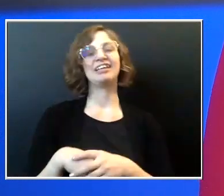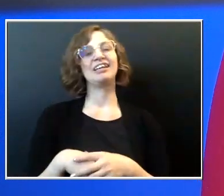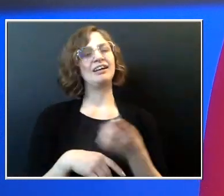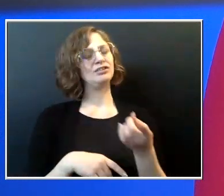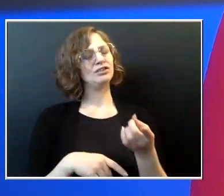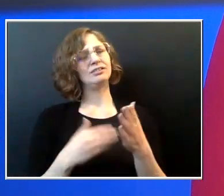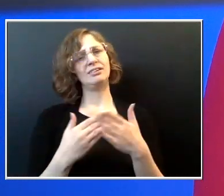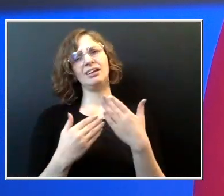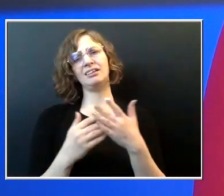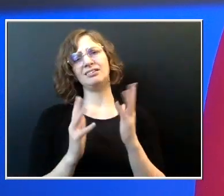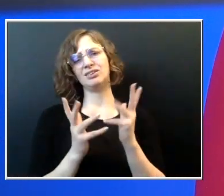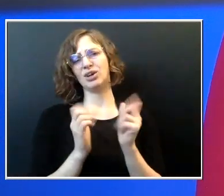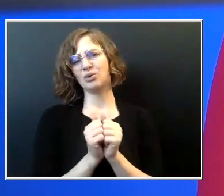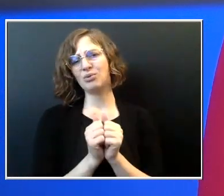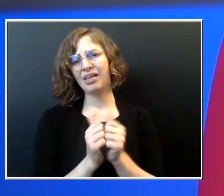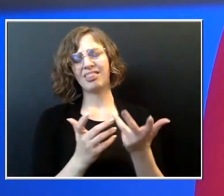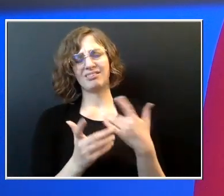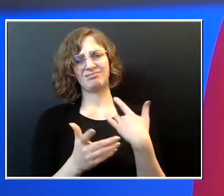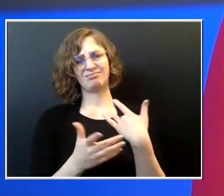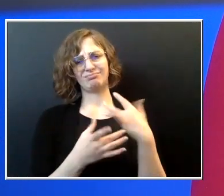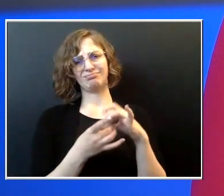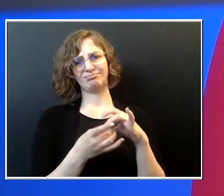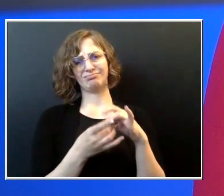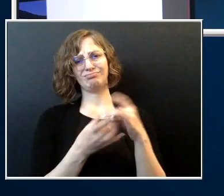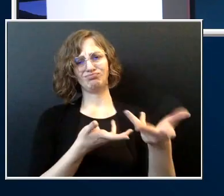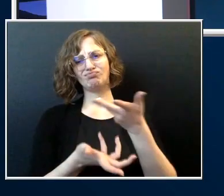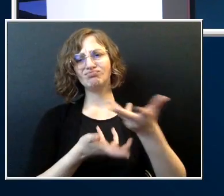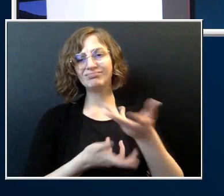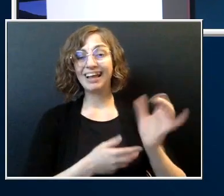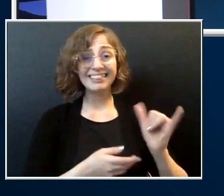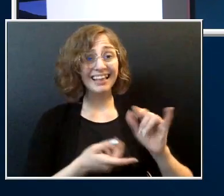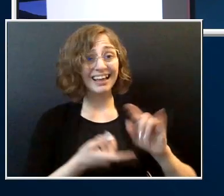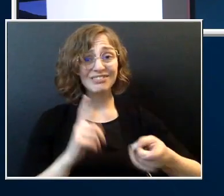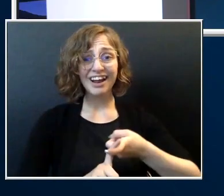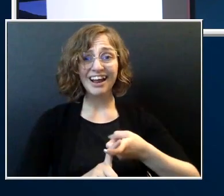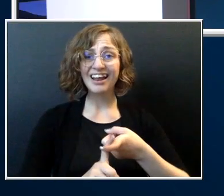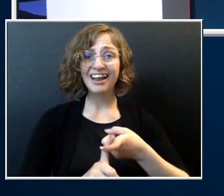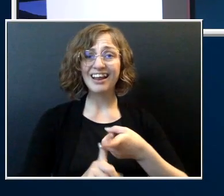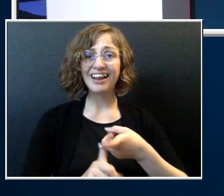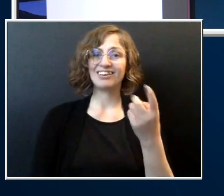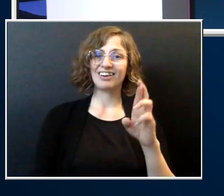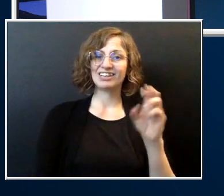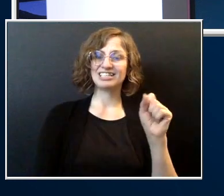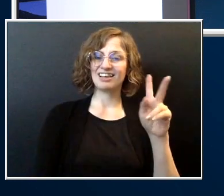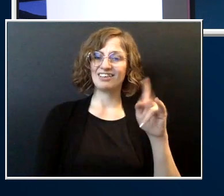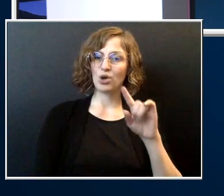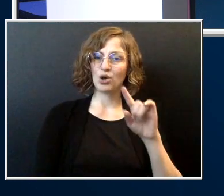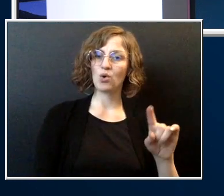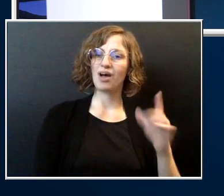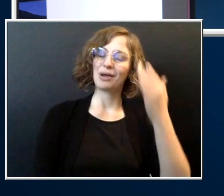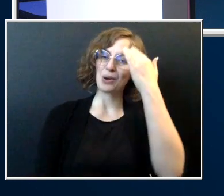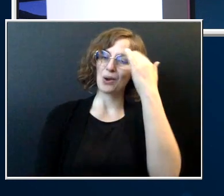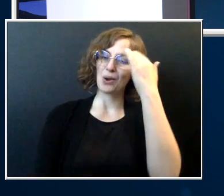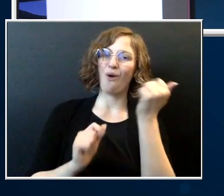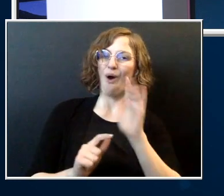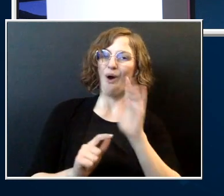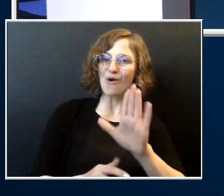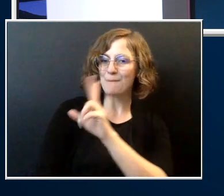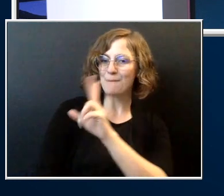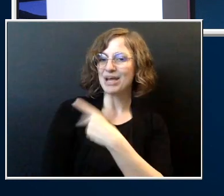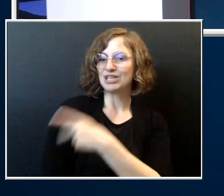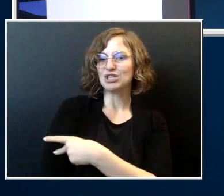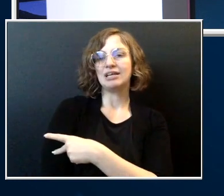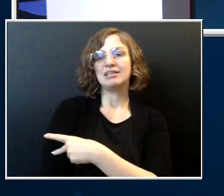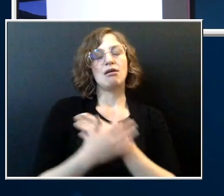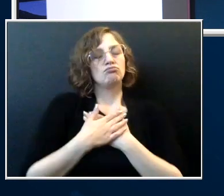relate to, honestly, as a friend. Dr. Savio, I know all your patients are special, but you had a particularly special bond with